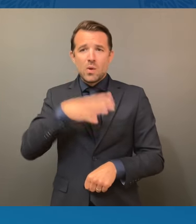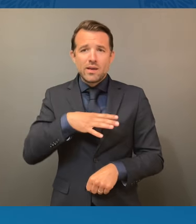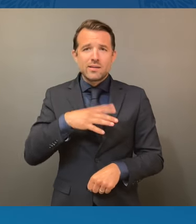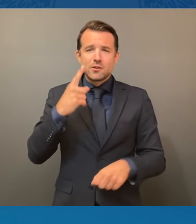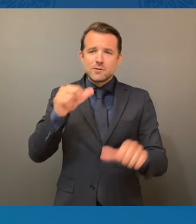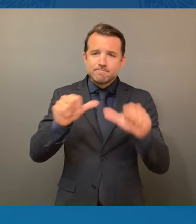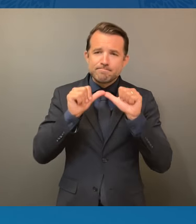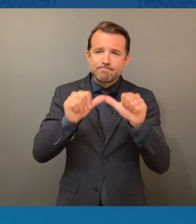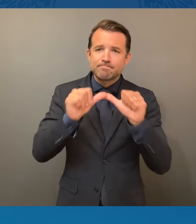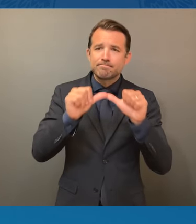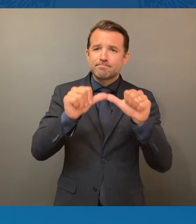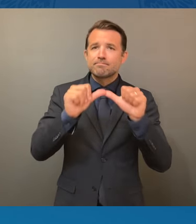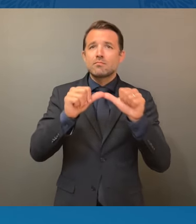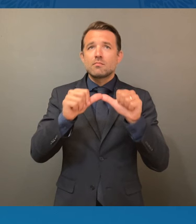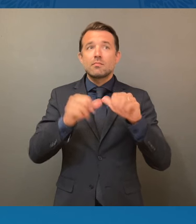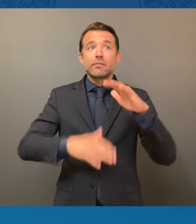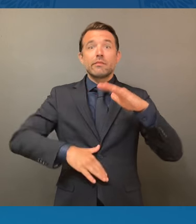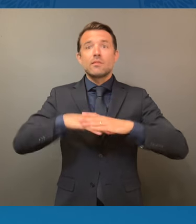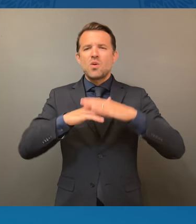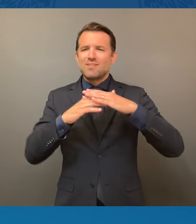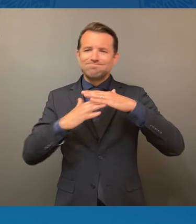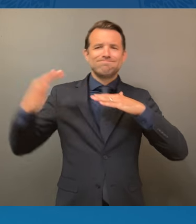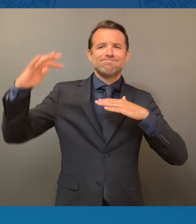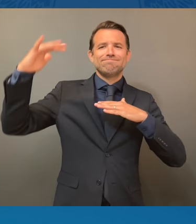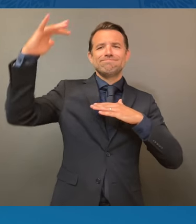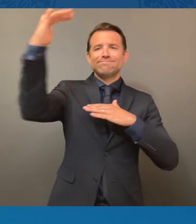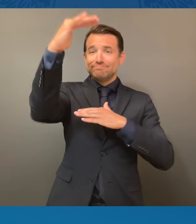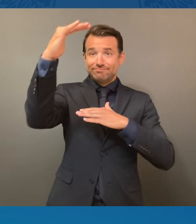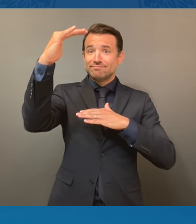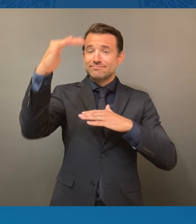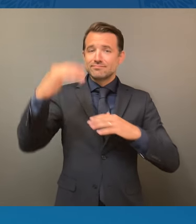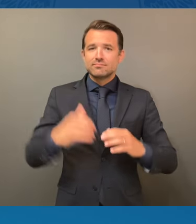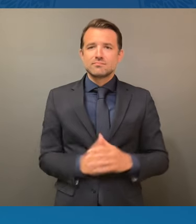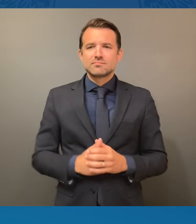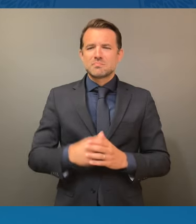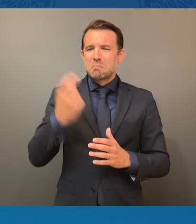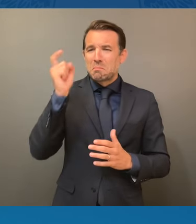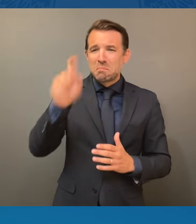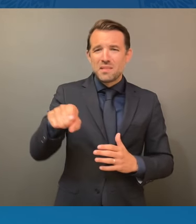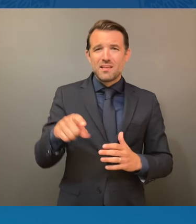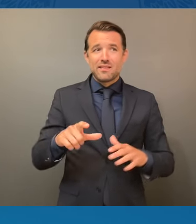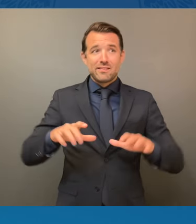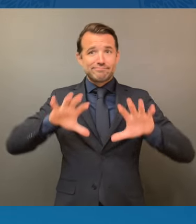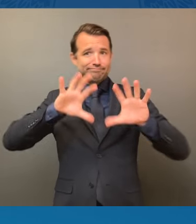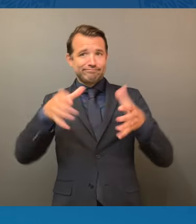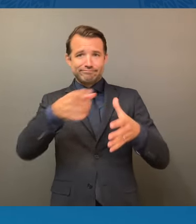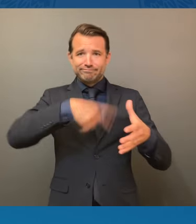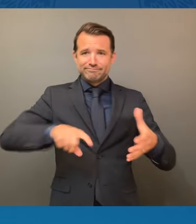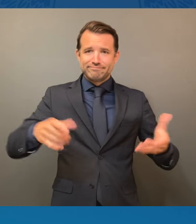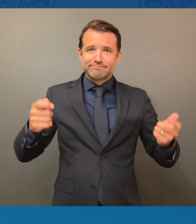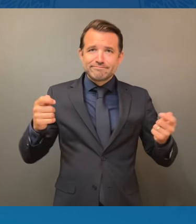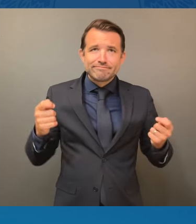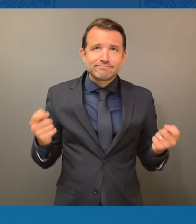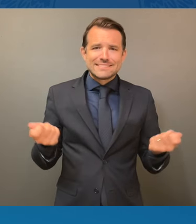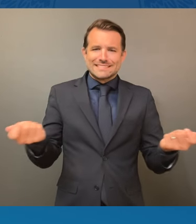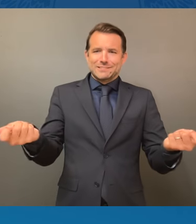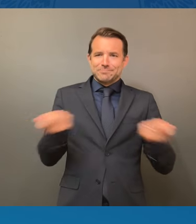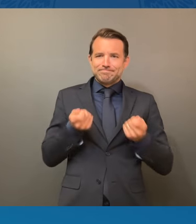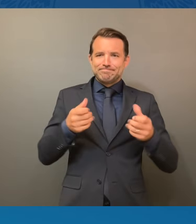ceilings. We must cultivate the greatness that exists within each and every one of